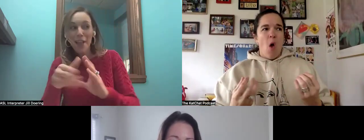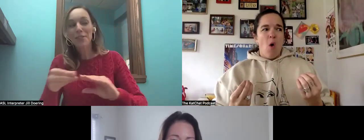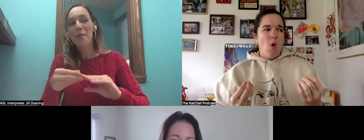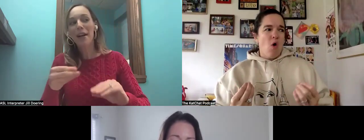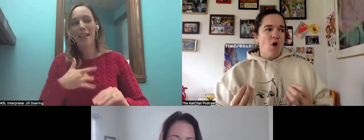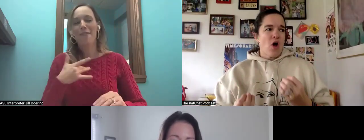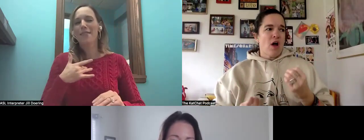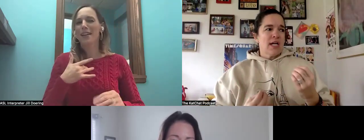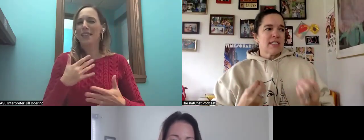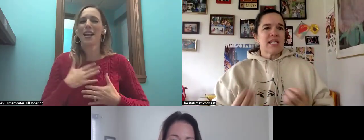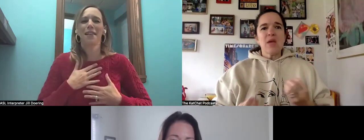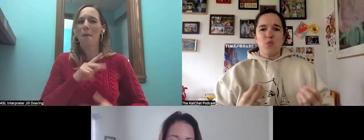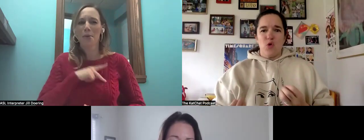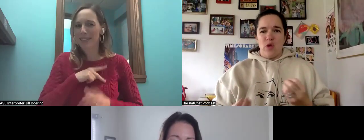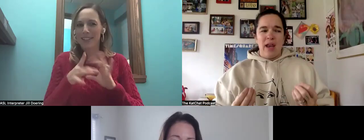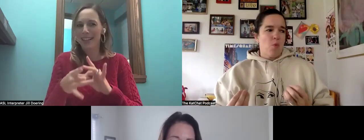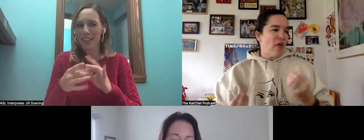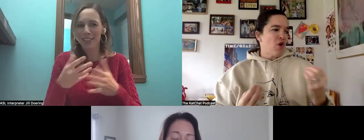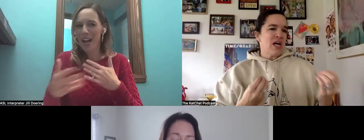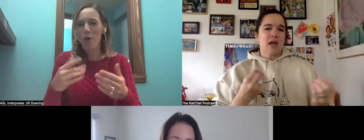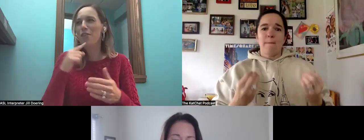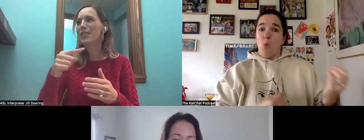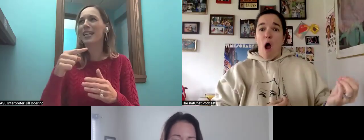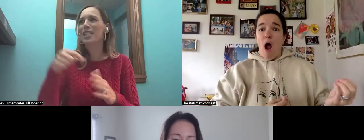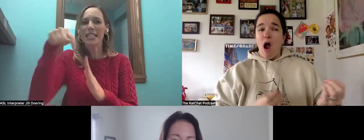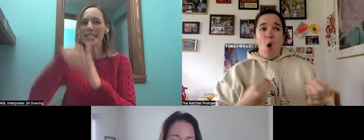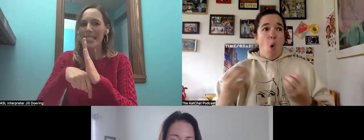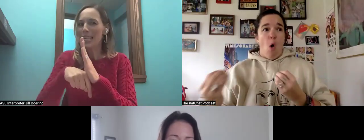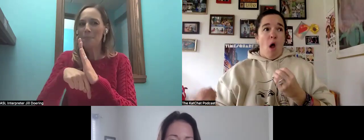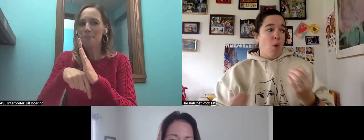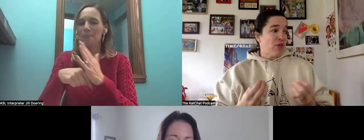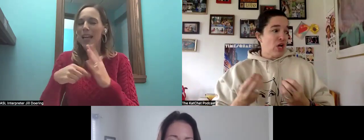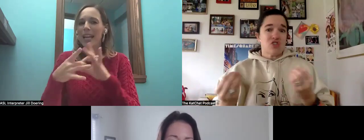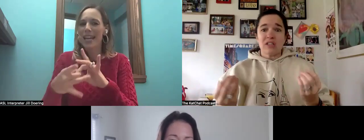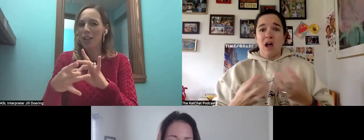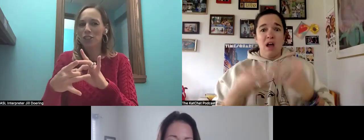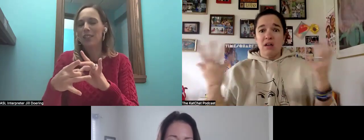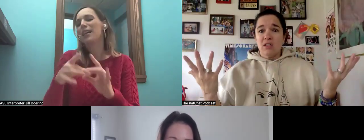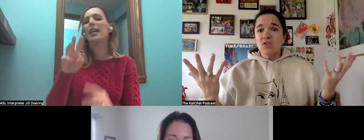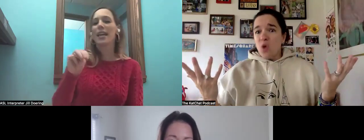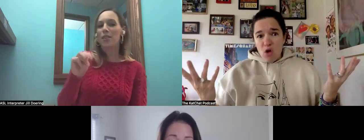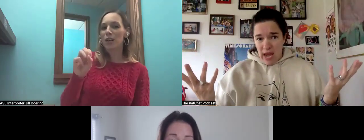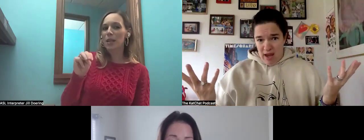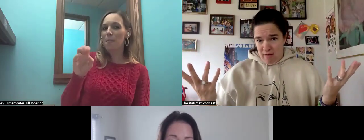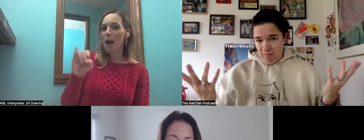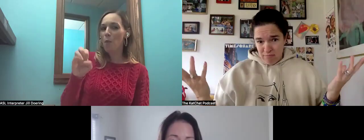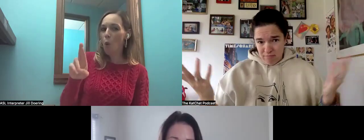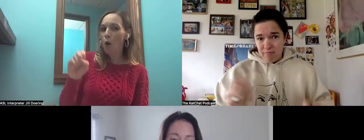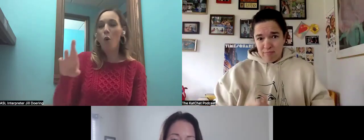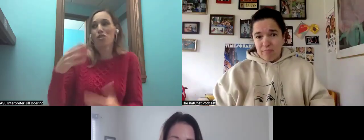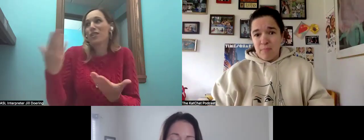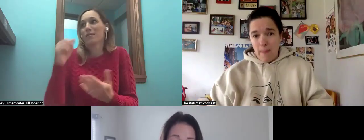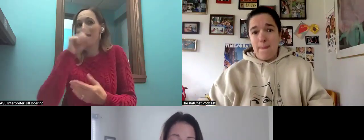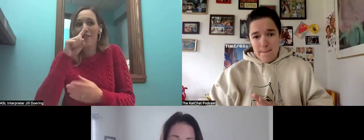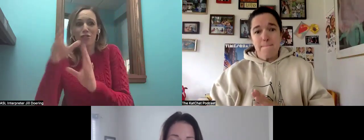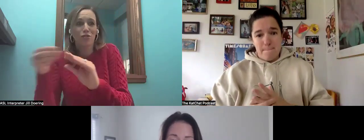personal or deep rooted, whether it's a memoir or whether it's just a yeah. story.